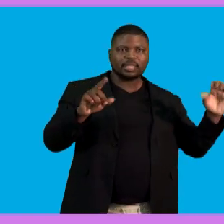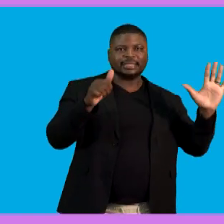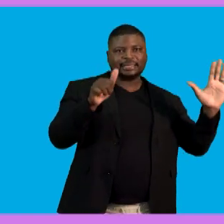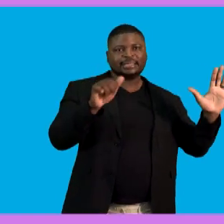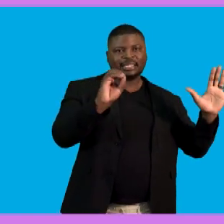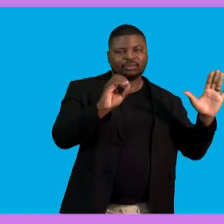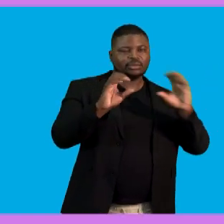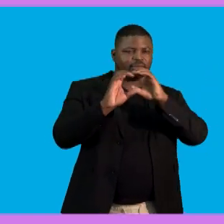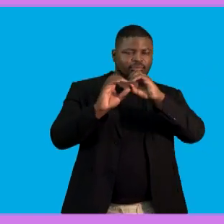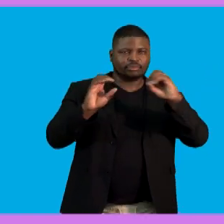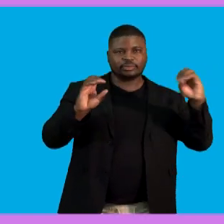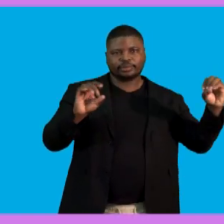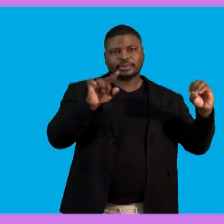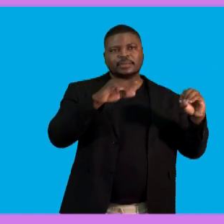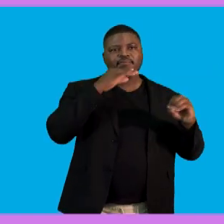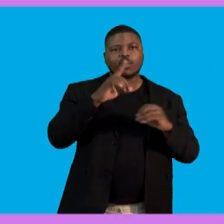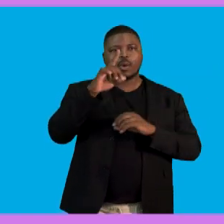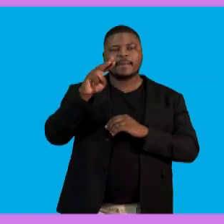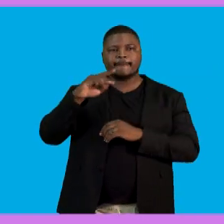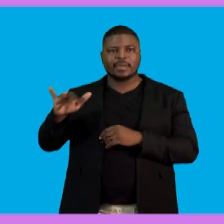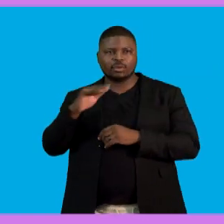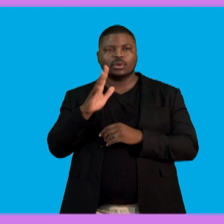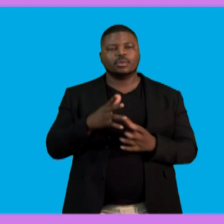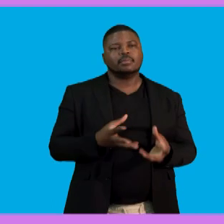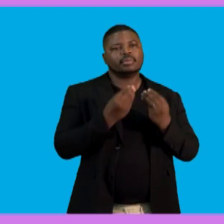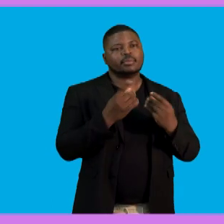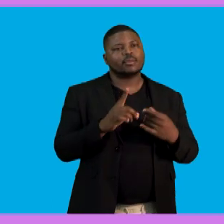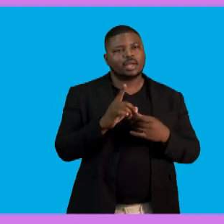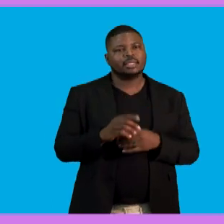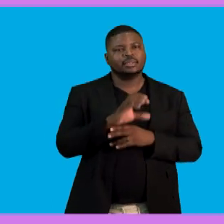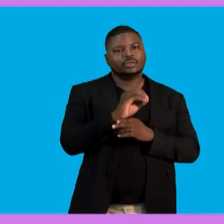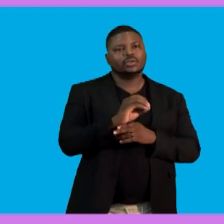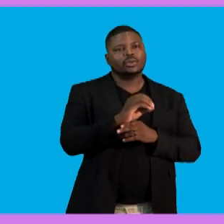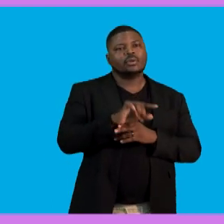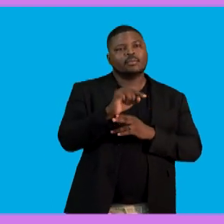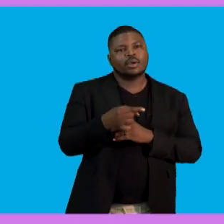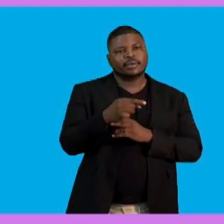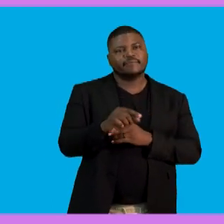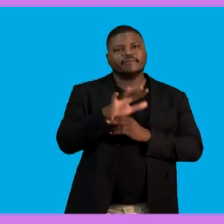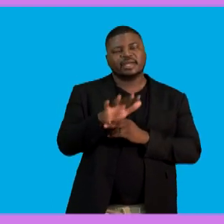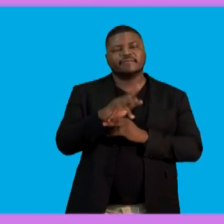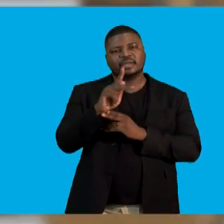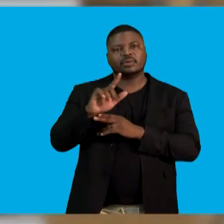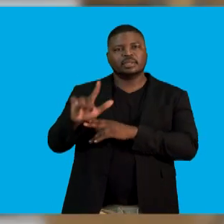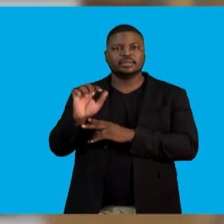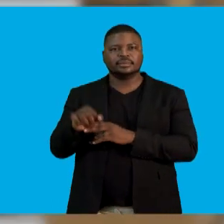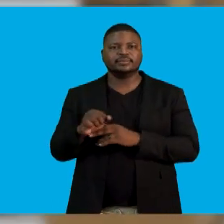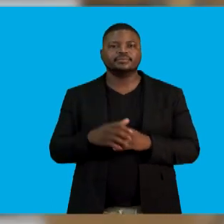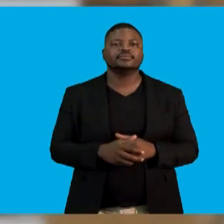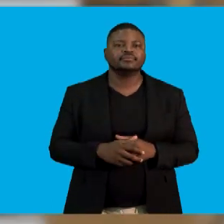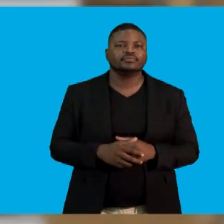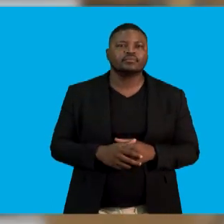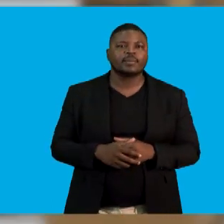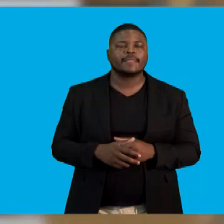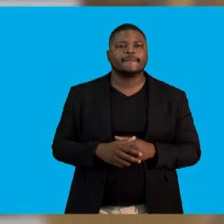6 zeros. So 500,000 divided by 1 million, it gives us 0.5 kiloliters.